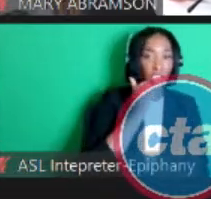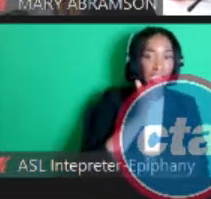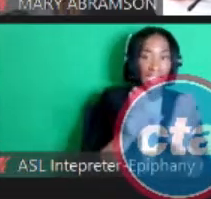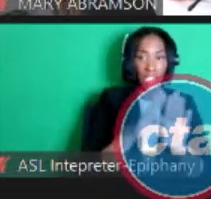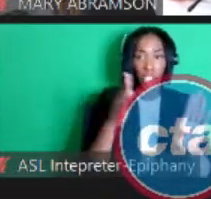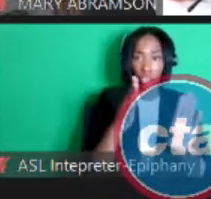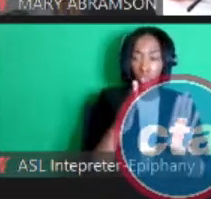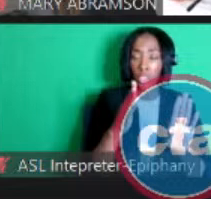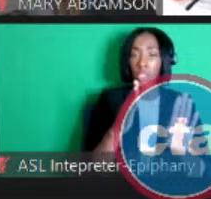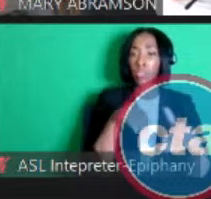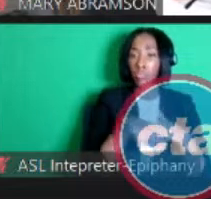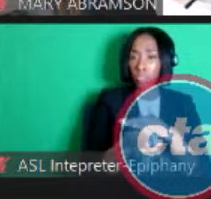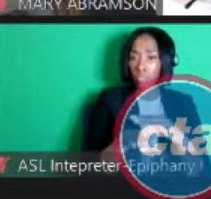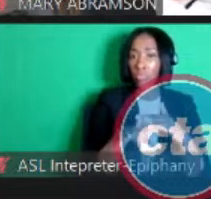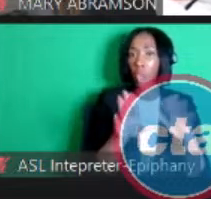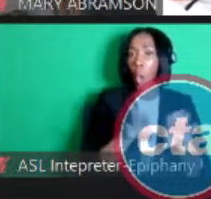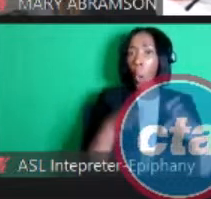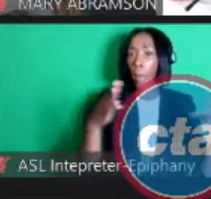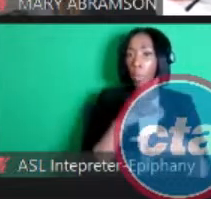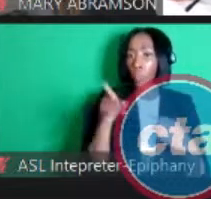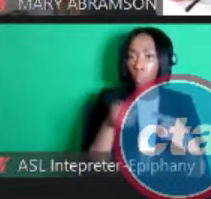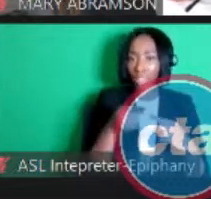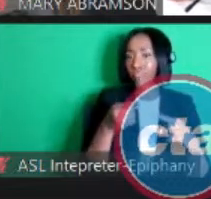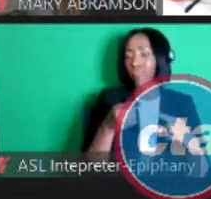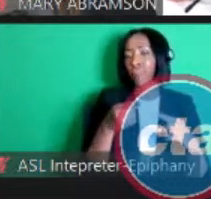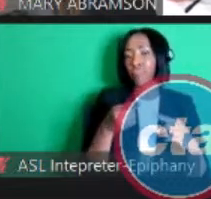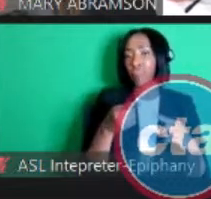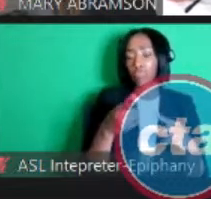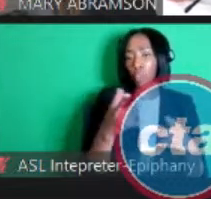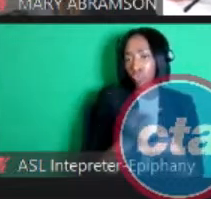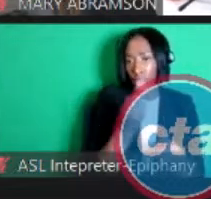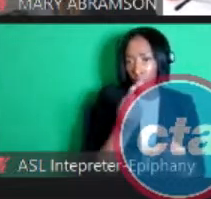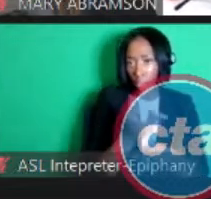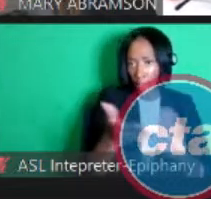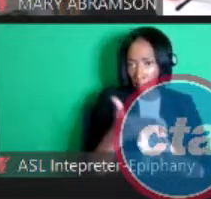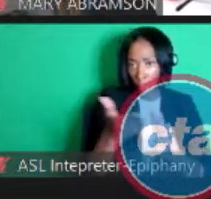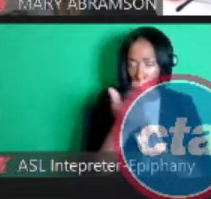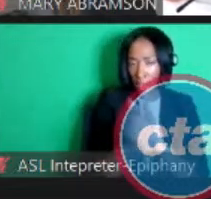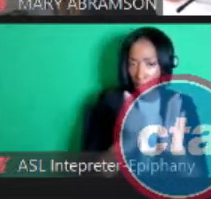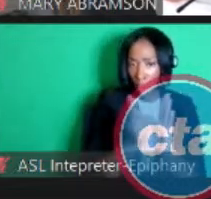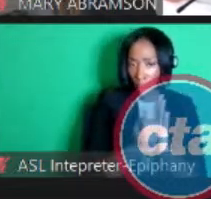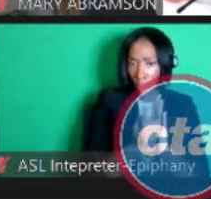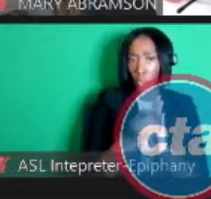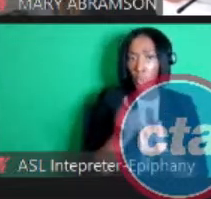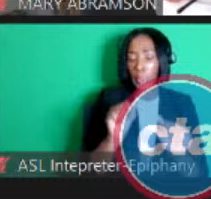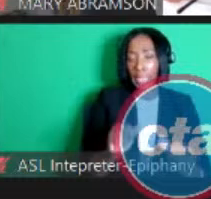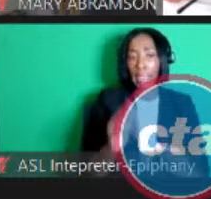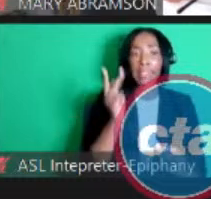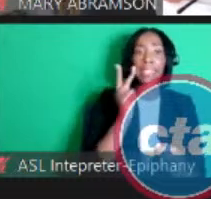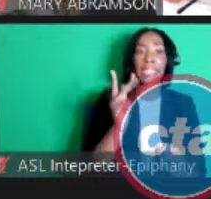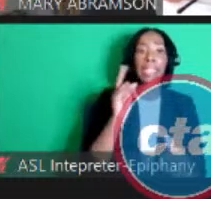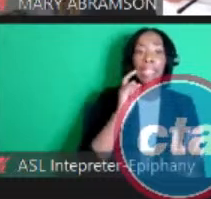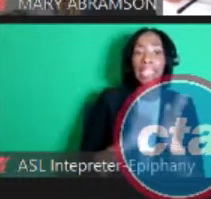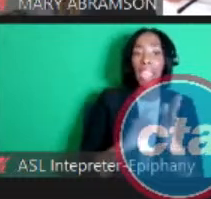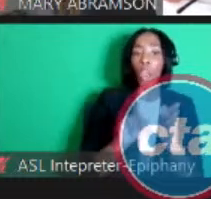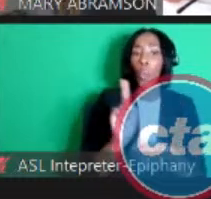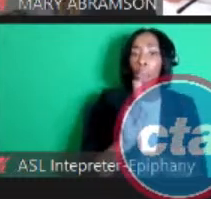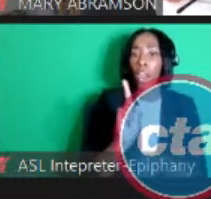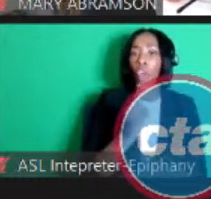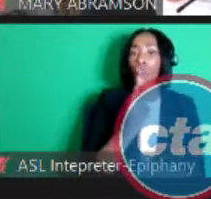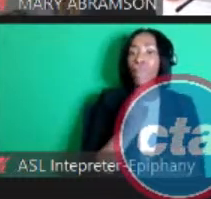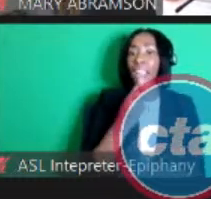open whenever the train is operating at the south end of the station house. You can see that indicated with a red